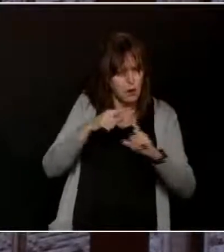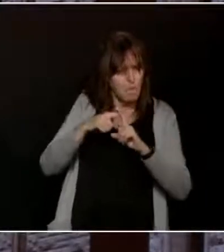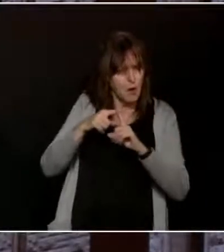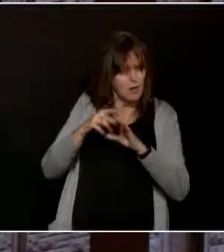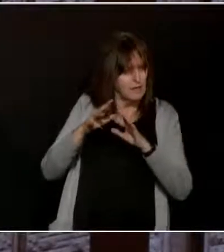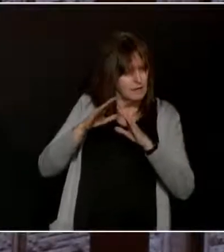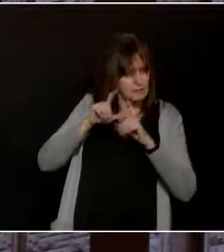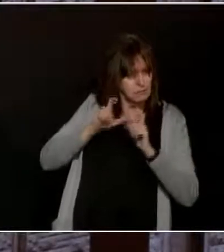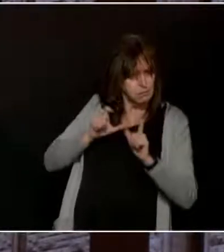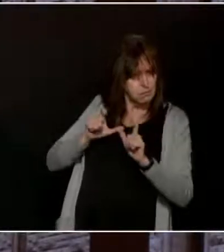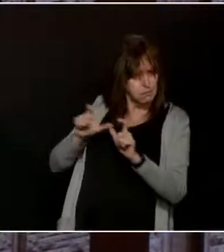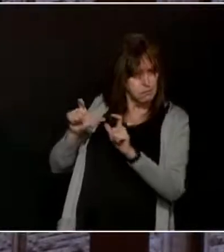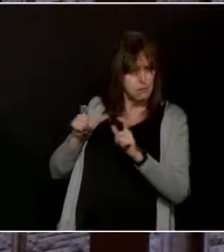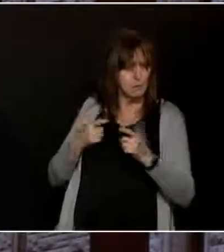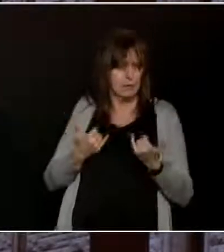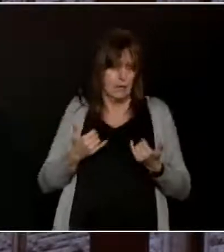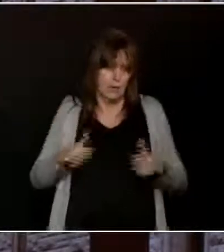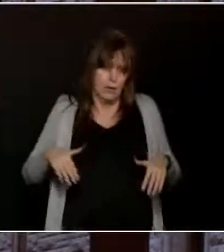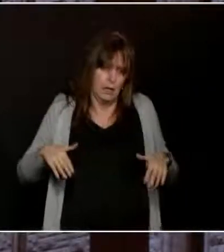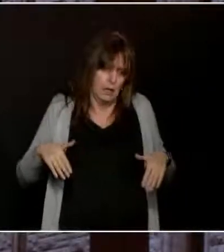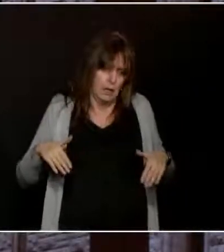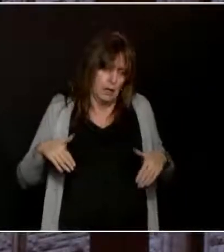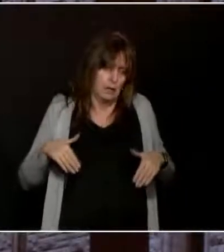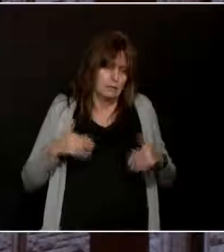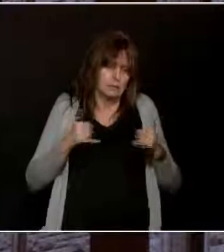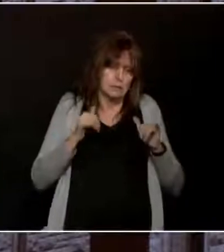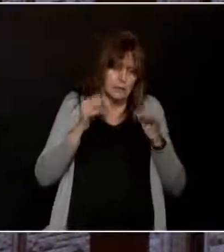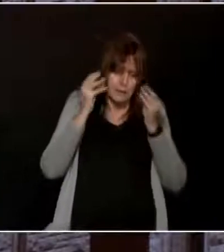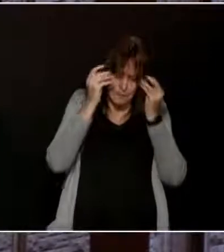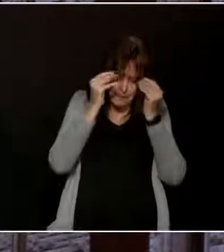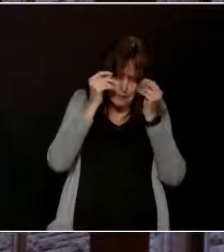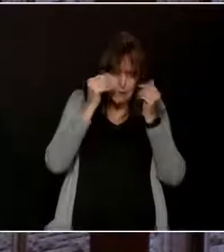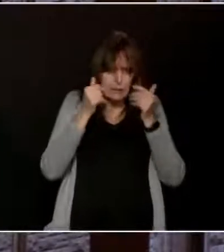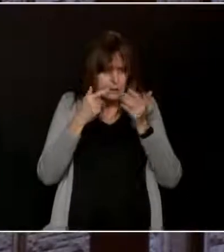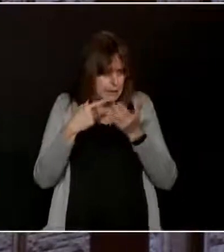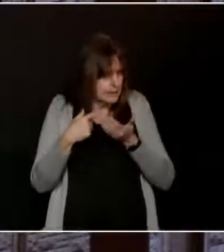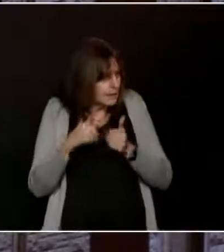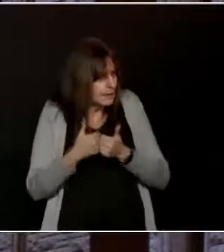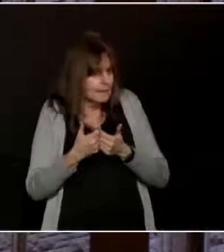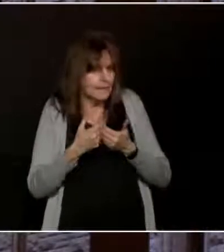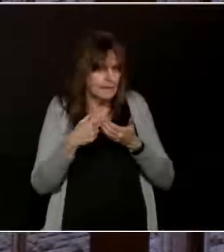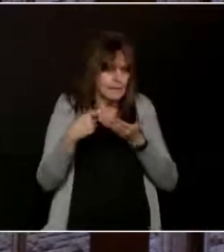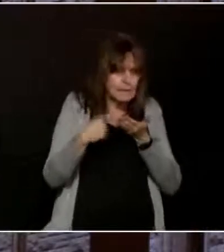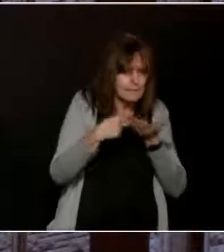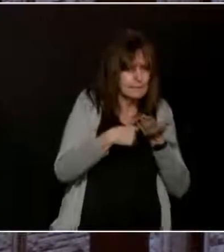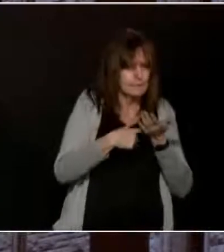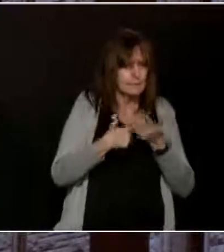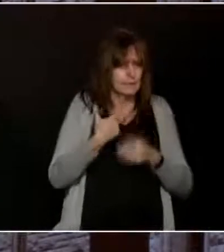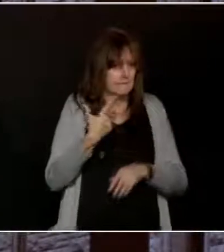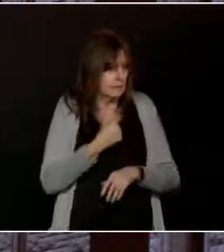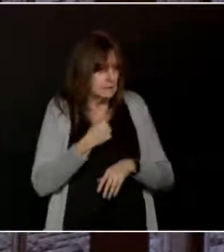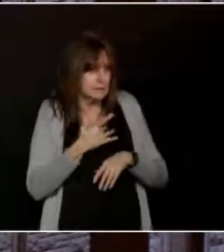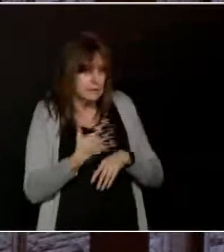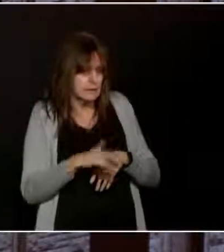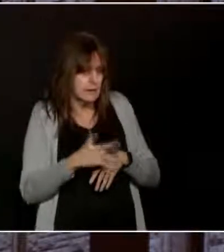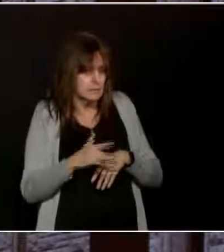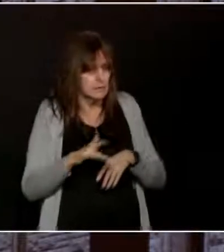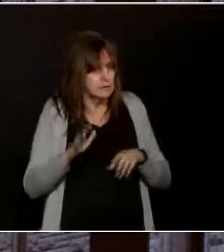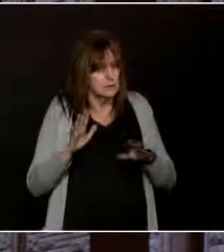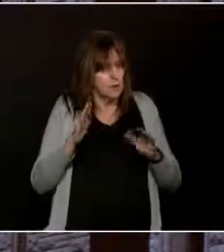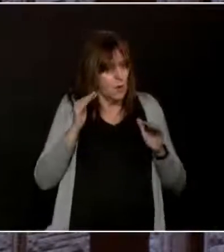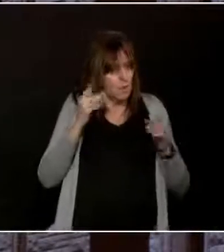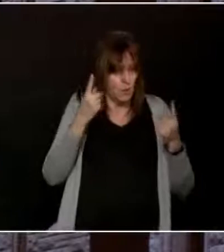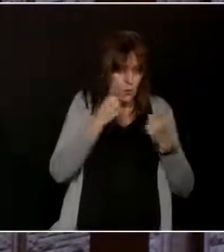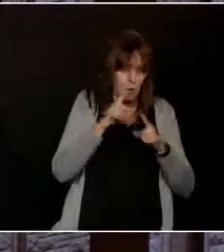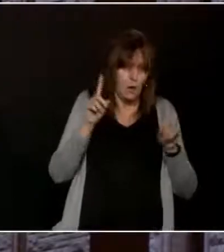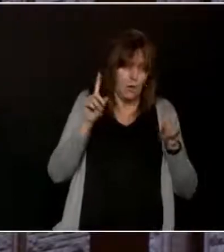would think really seriously about that, and when the vaccine becomes available, that you would make yourself, avail yourself to that